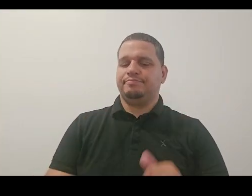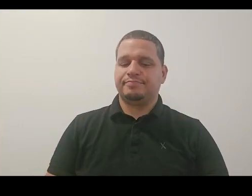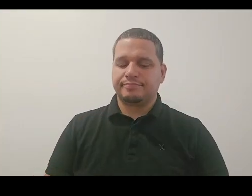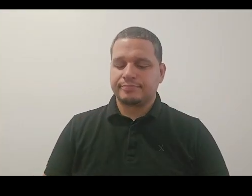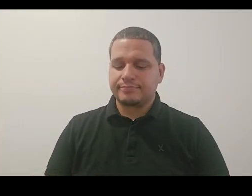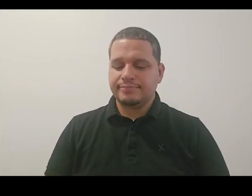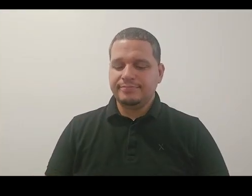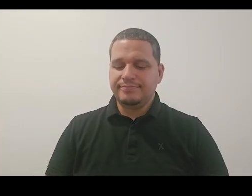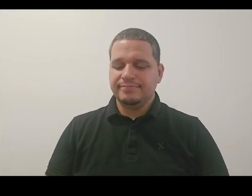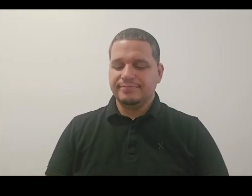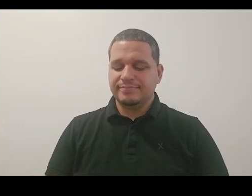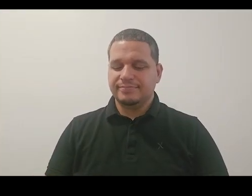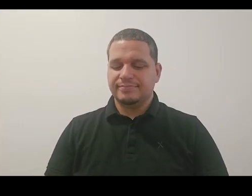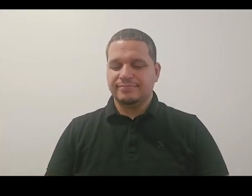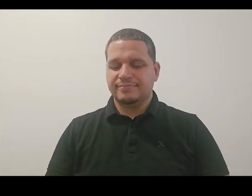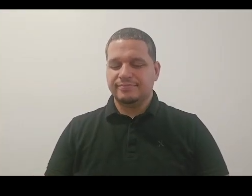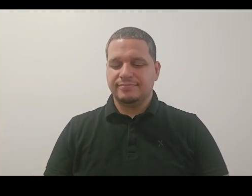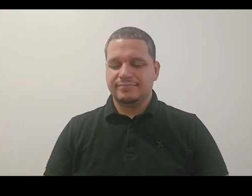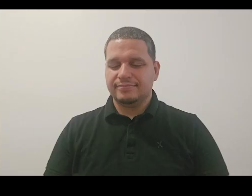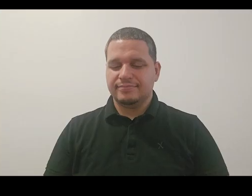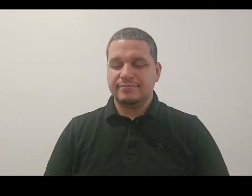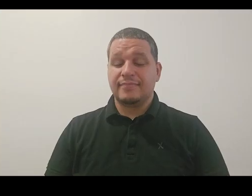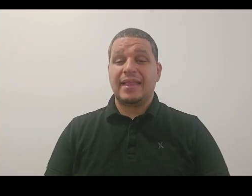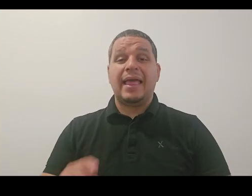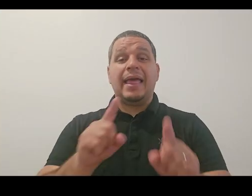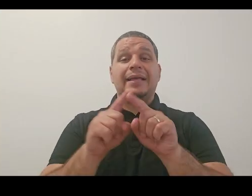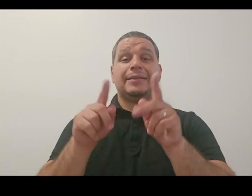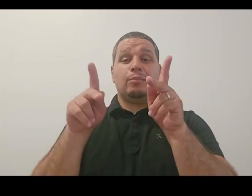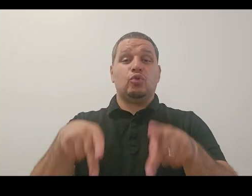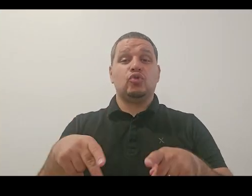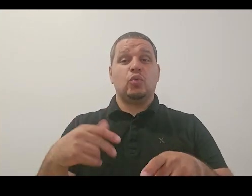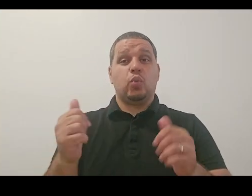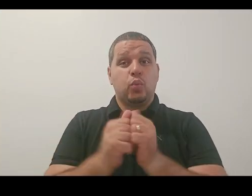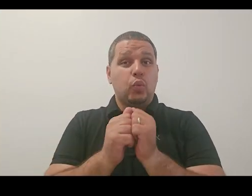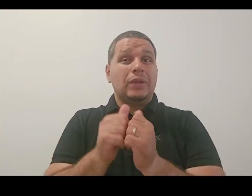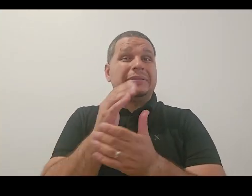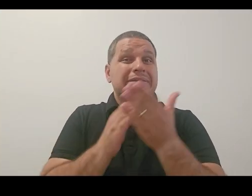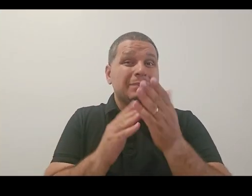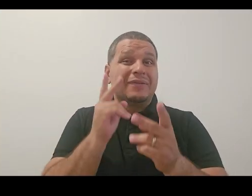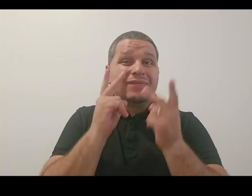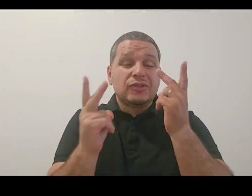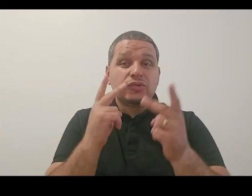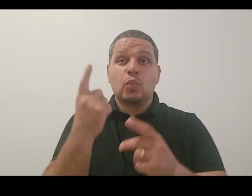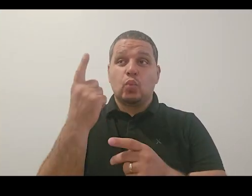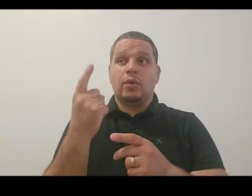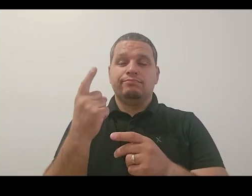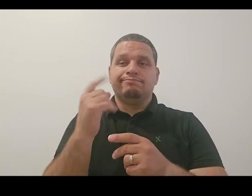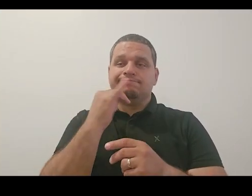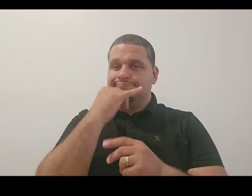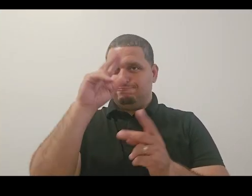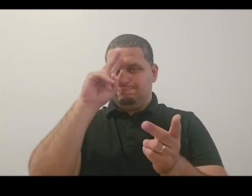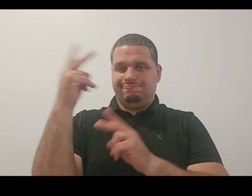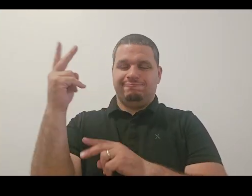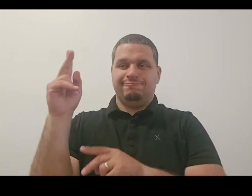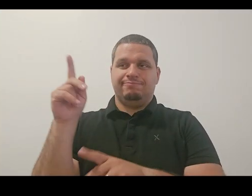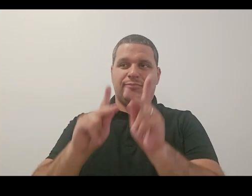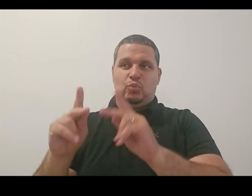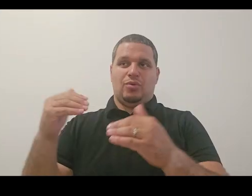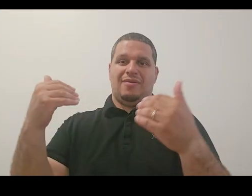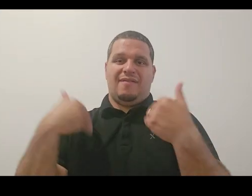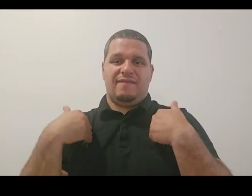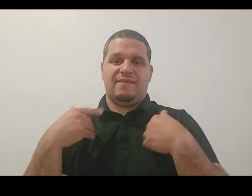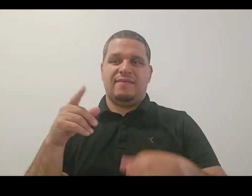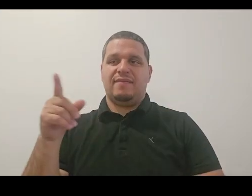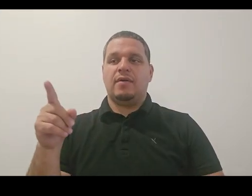about. Uh, well, as a person who has some vision, one of the misconceptions that people have is